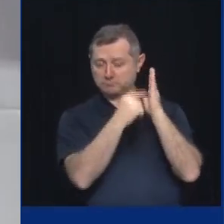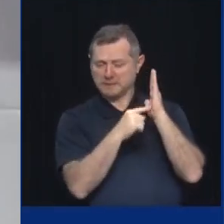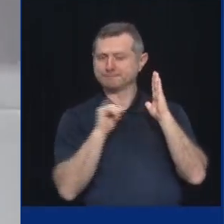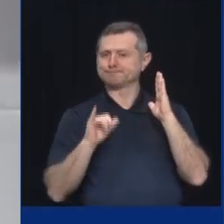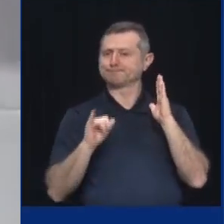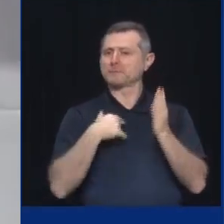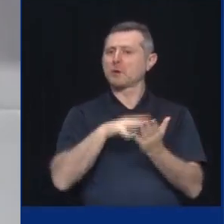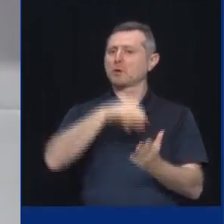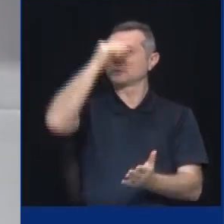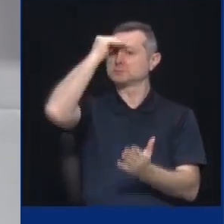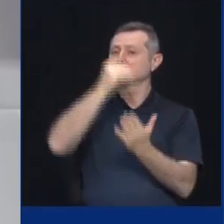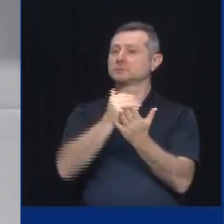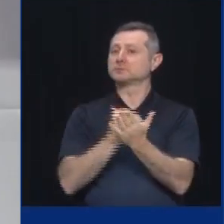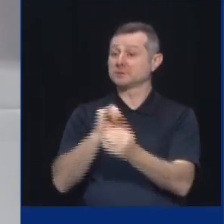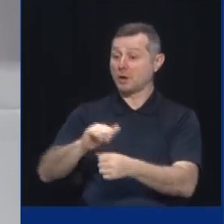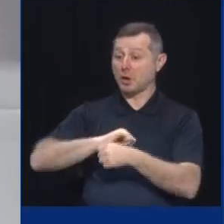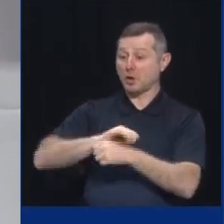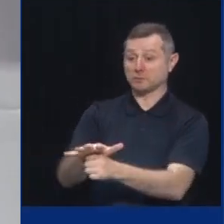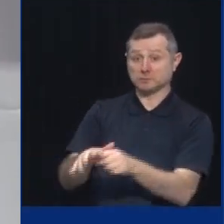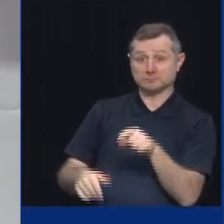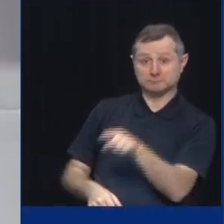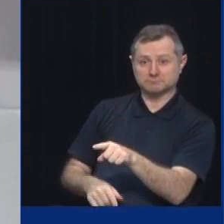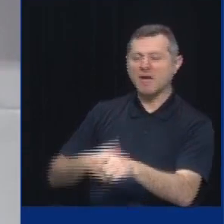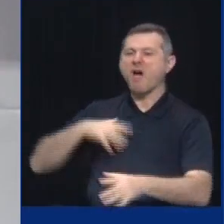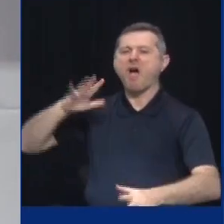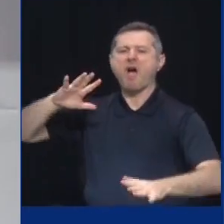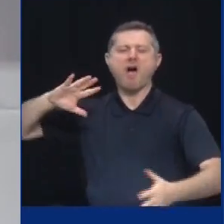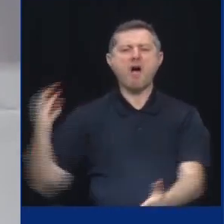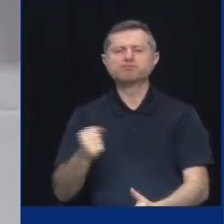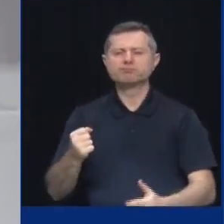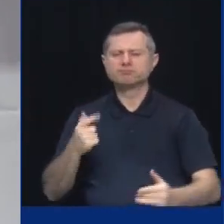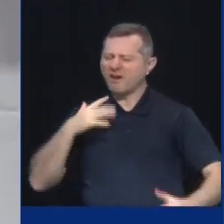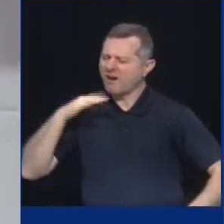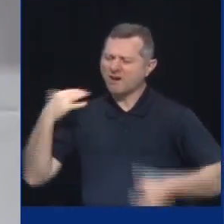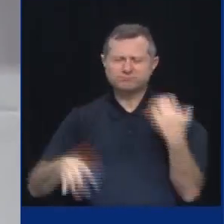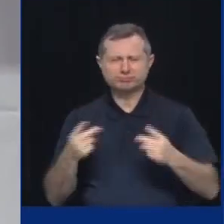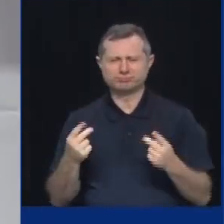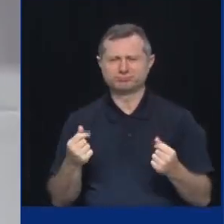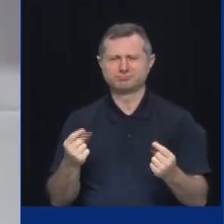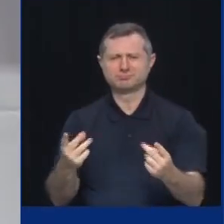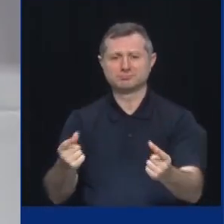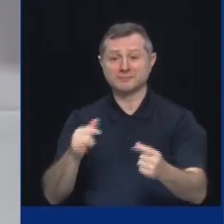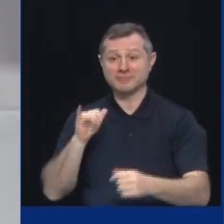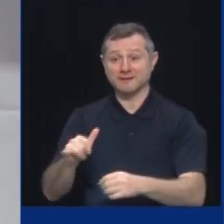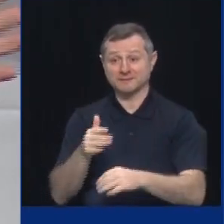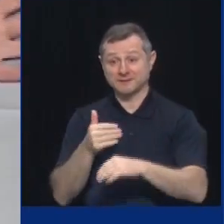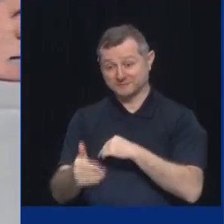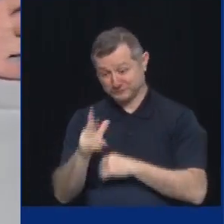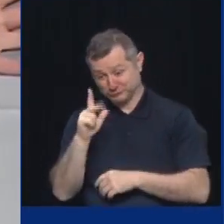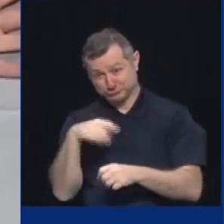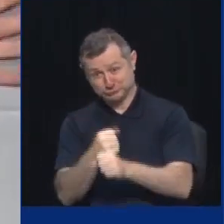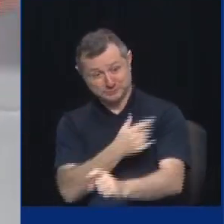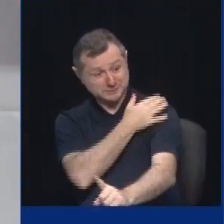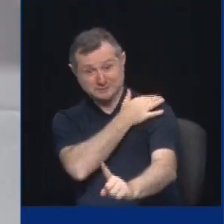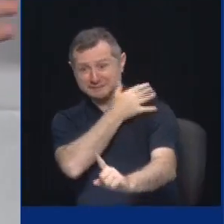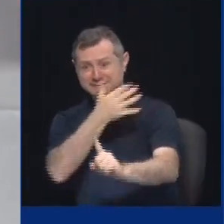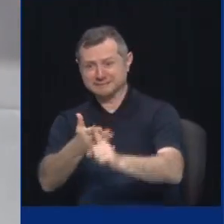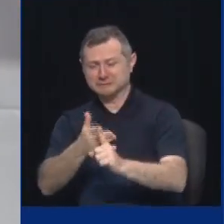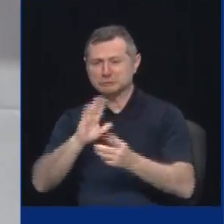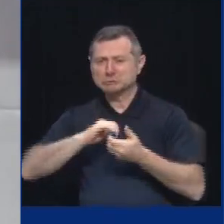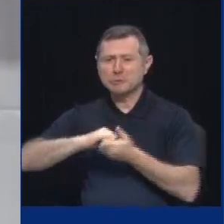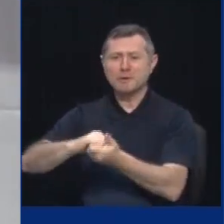seize the moment, make things happen. After 23 years, the tow pound is gone. This is going to be a